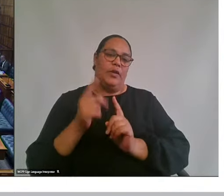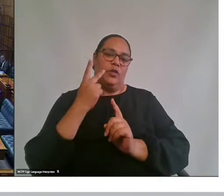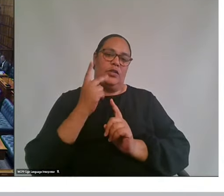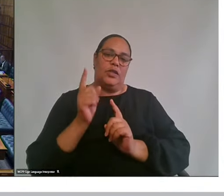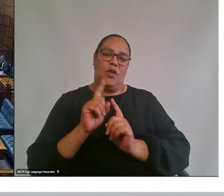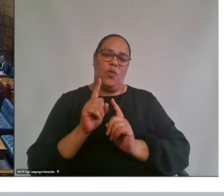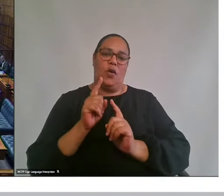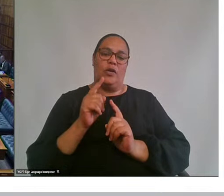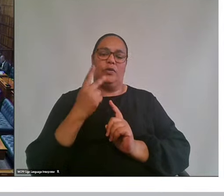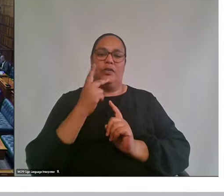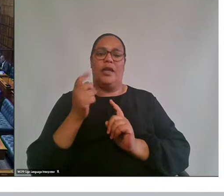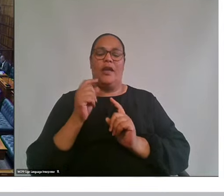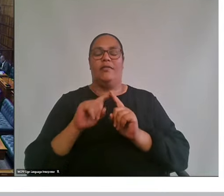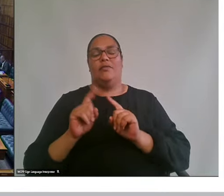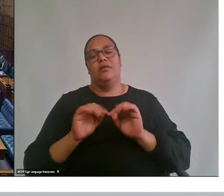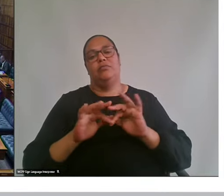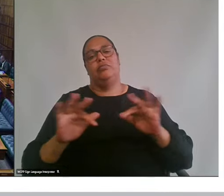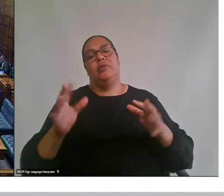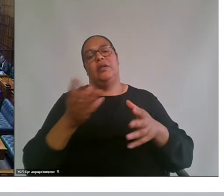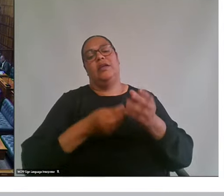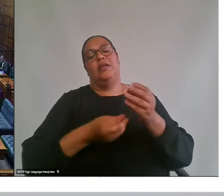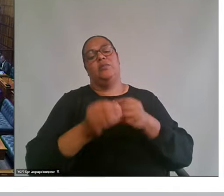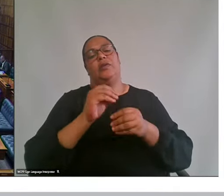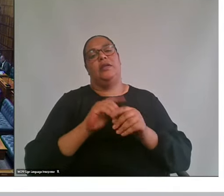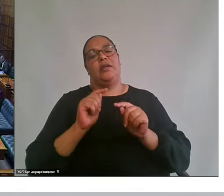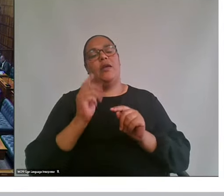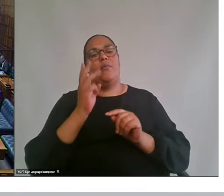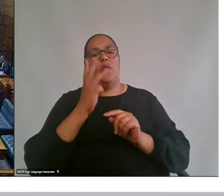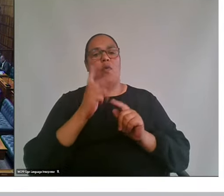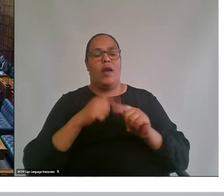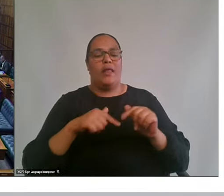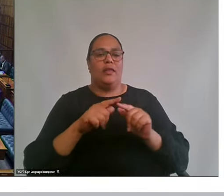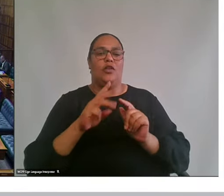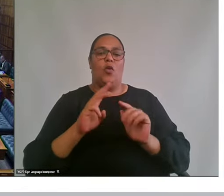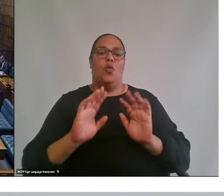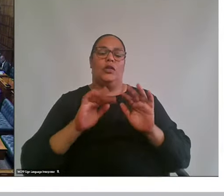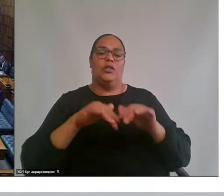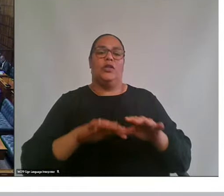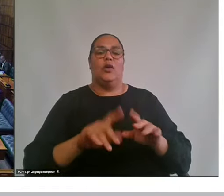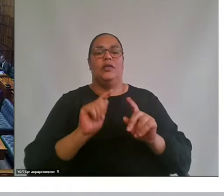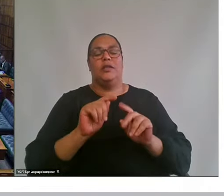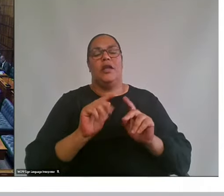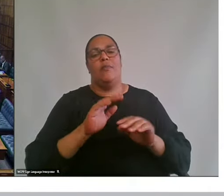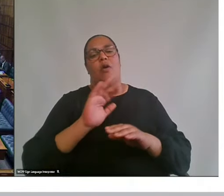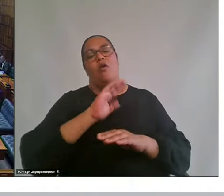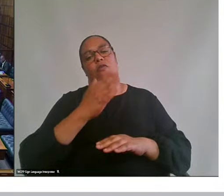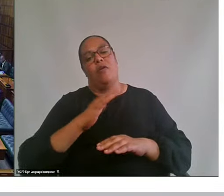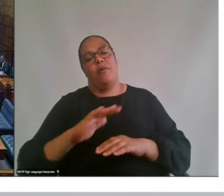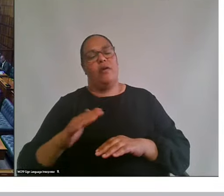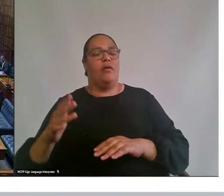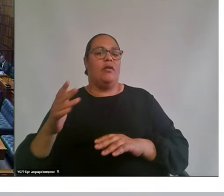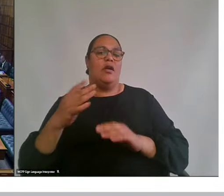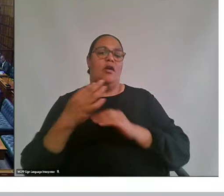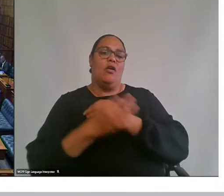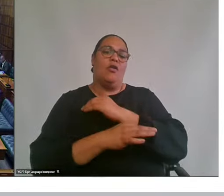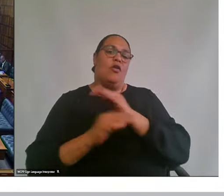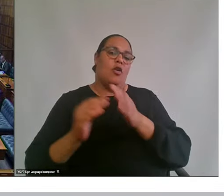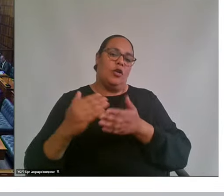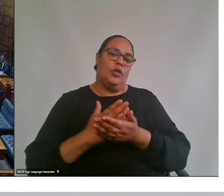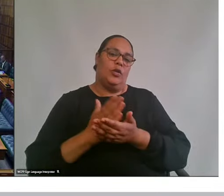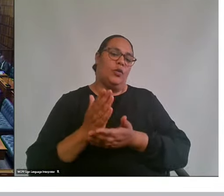a good spread of exports from Cape WIS uh West Coast Cape overberg um Garden